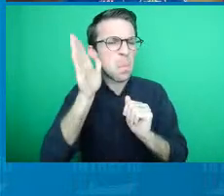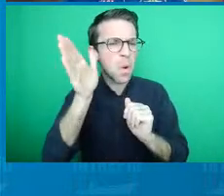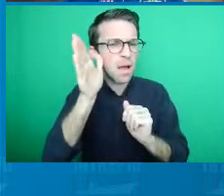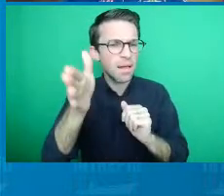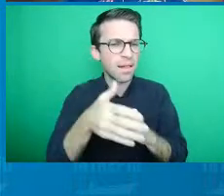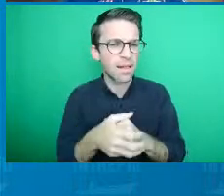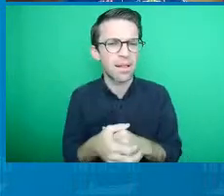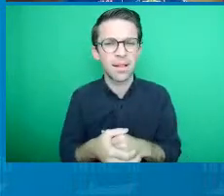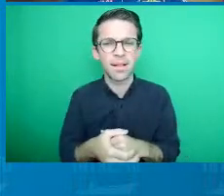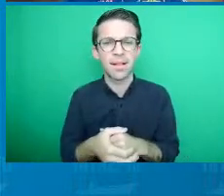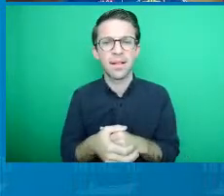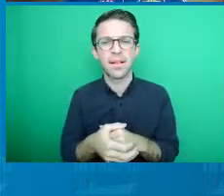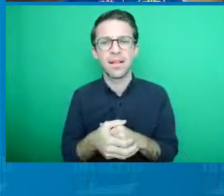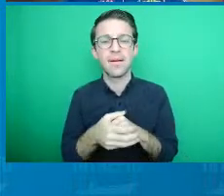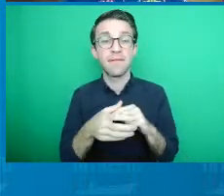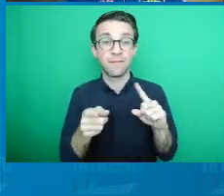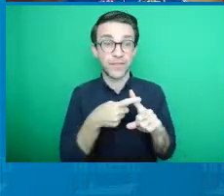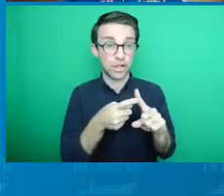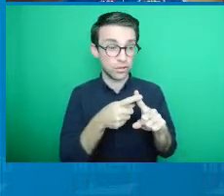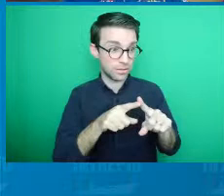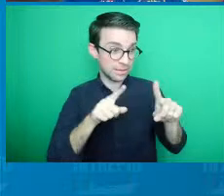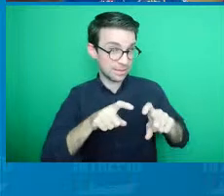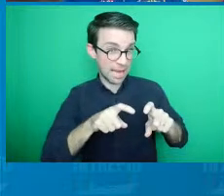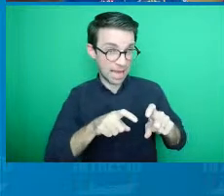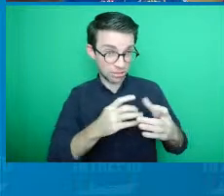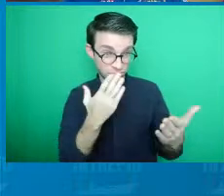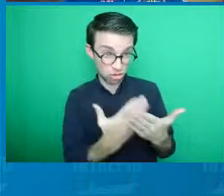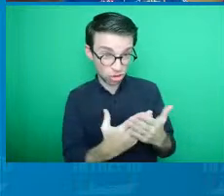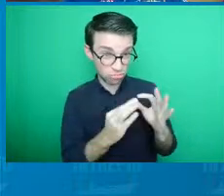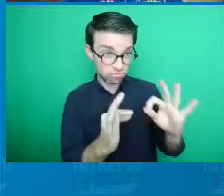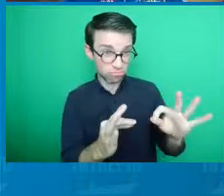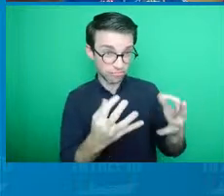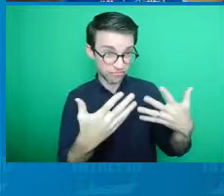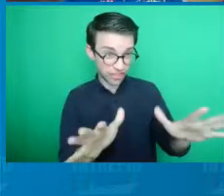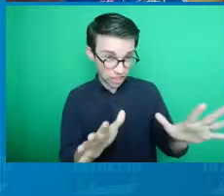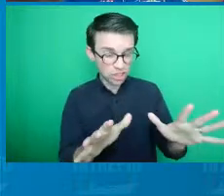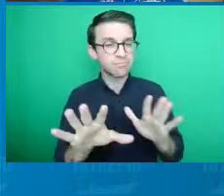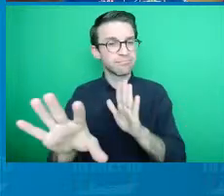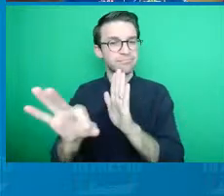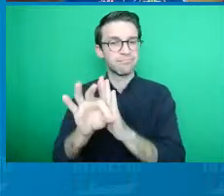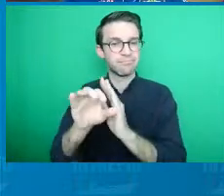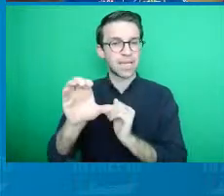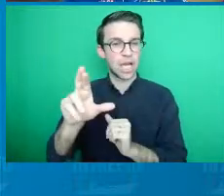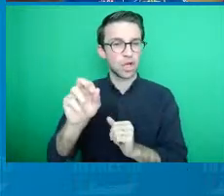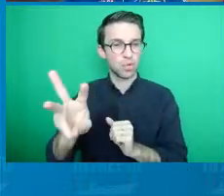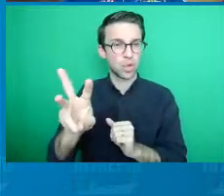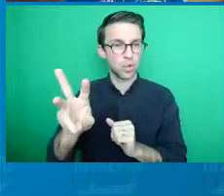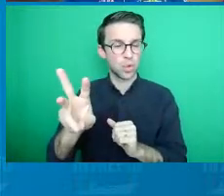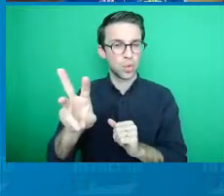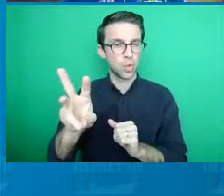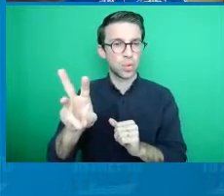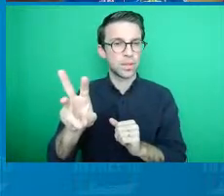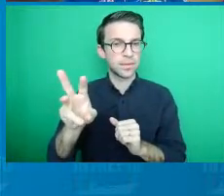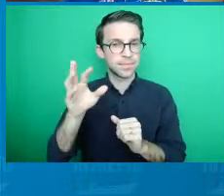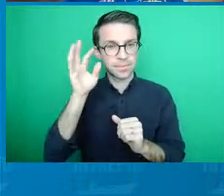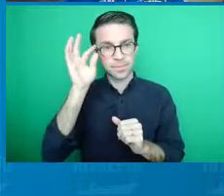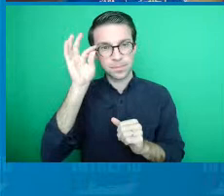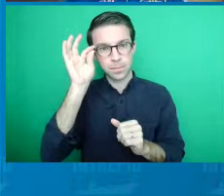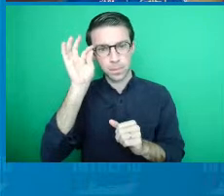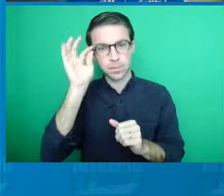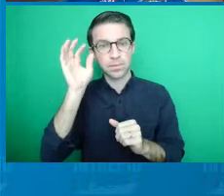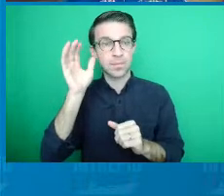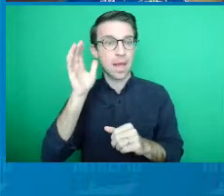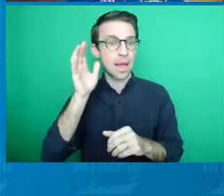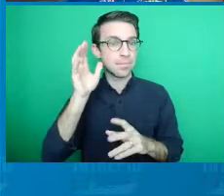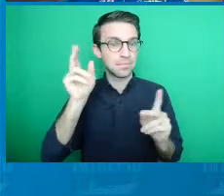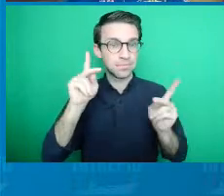good test underway, we'll be assigning crew, and they will be returning men and women to the